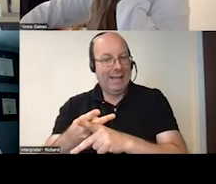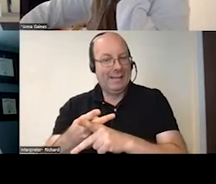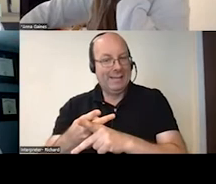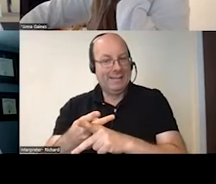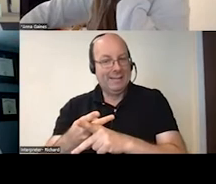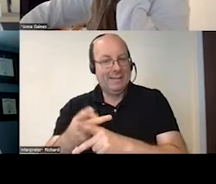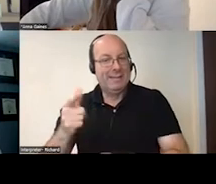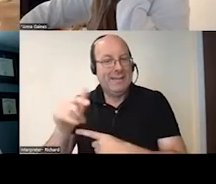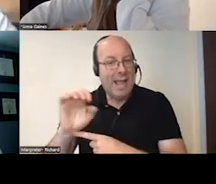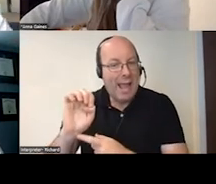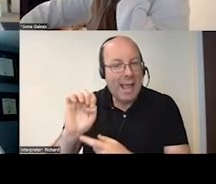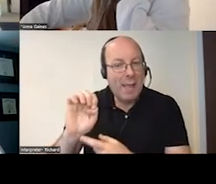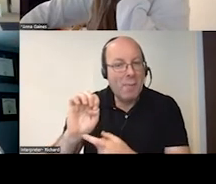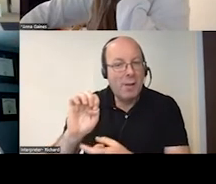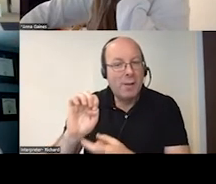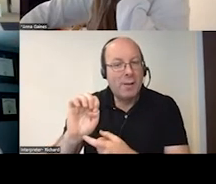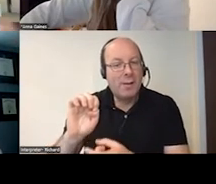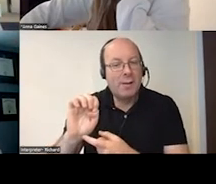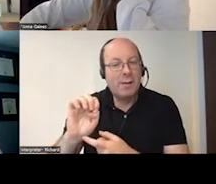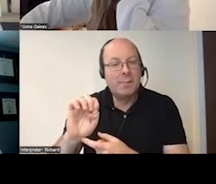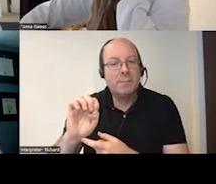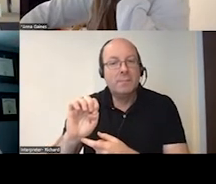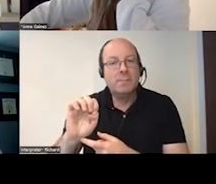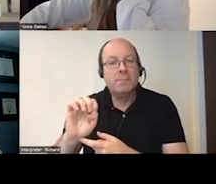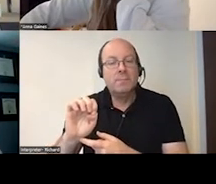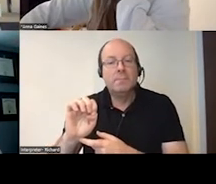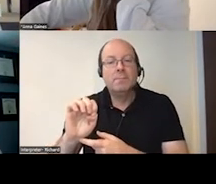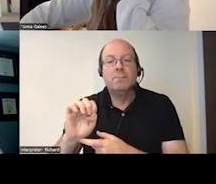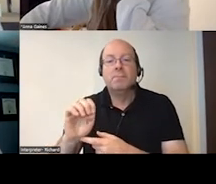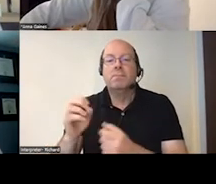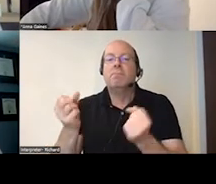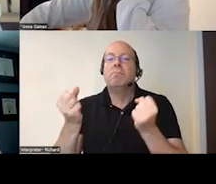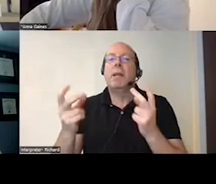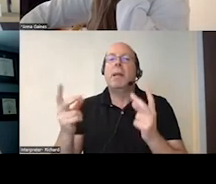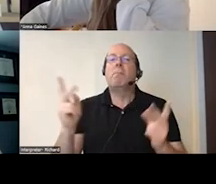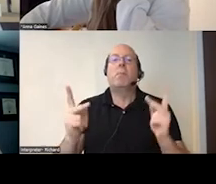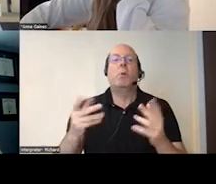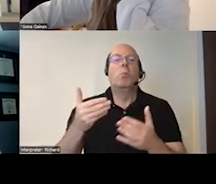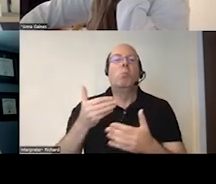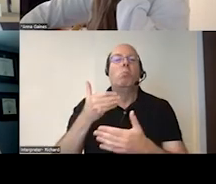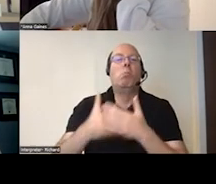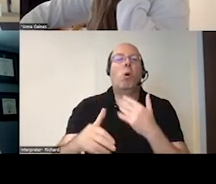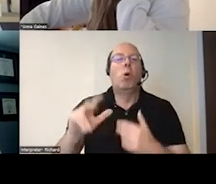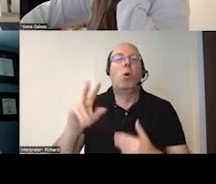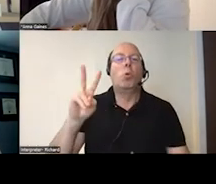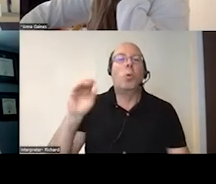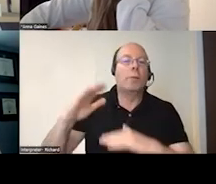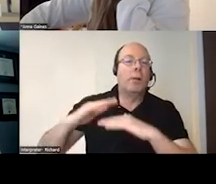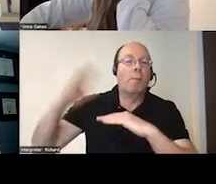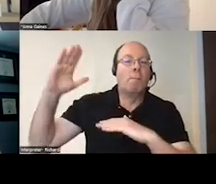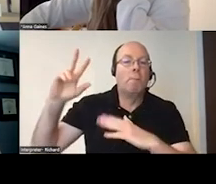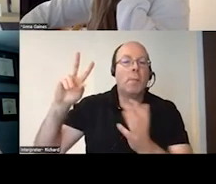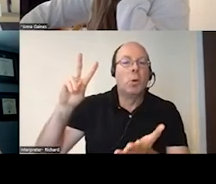be, you know, just overall, I think millennials love this like lifestyle thing, because we want to have freedom to make it whatever we wanted to make